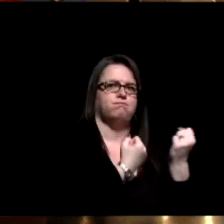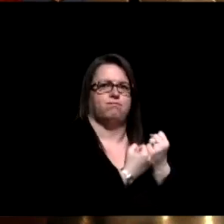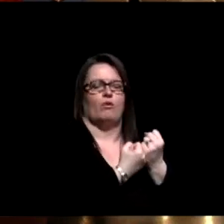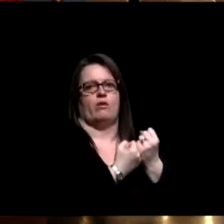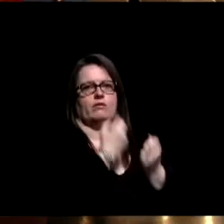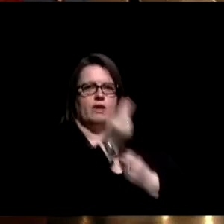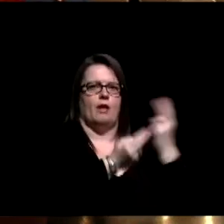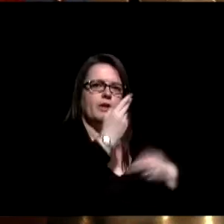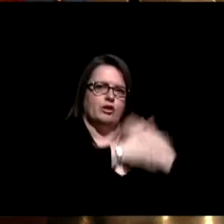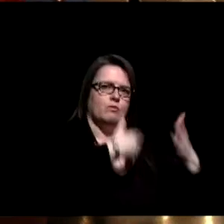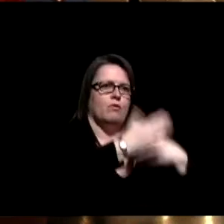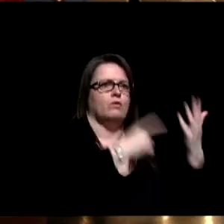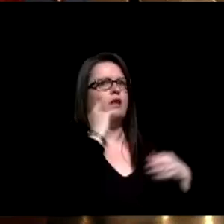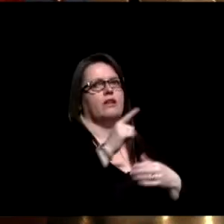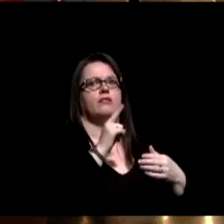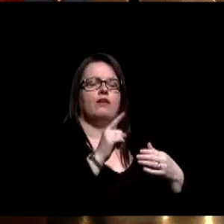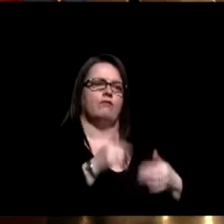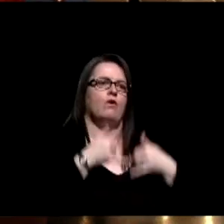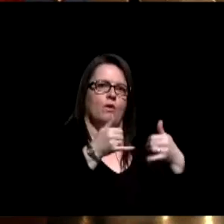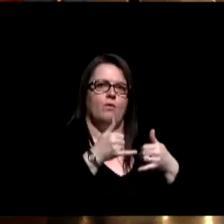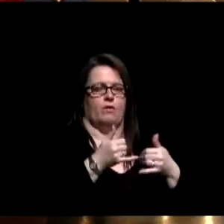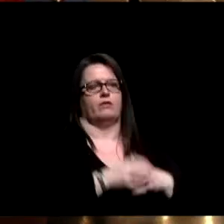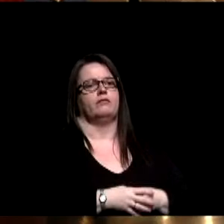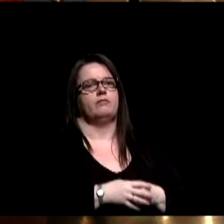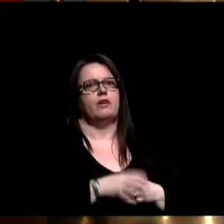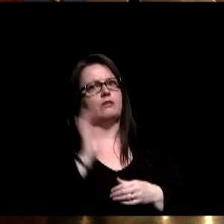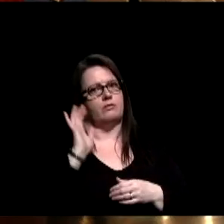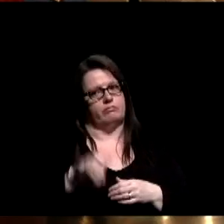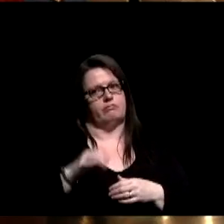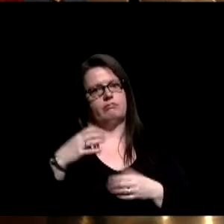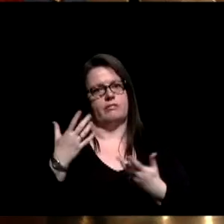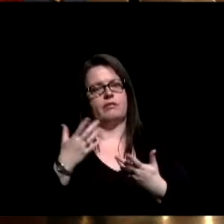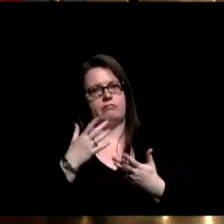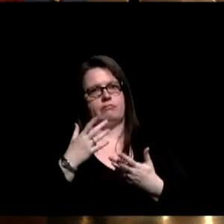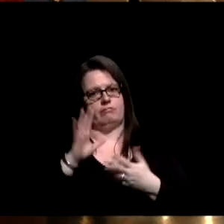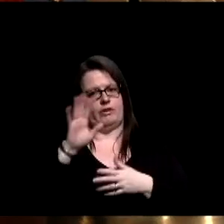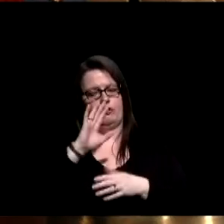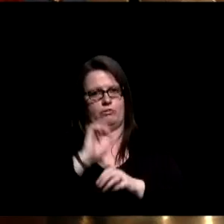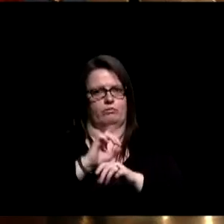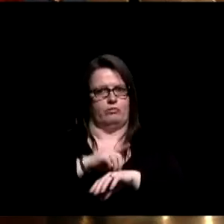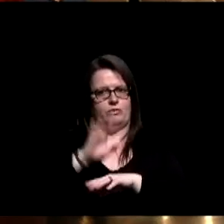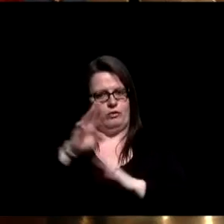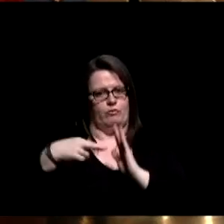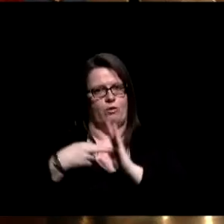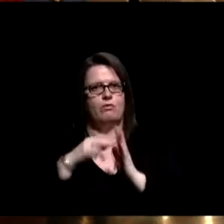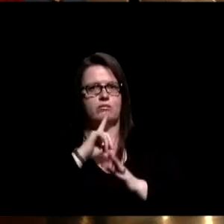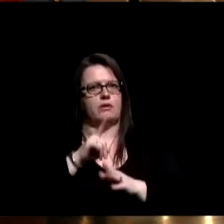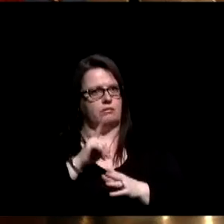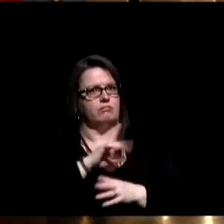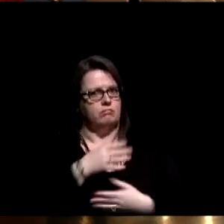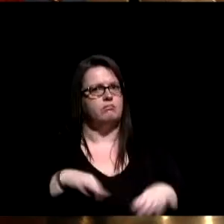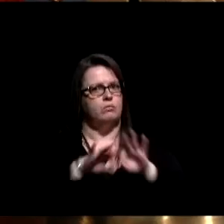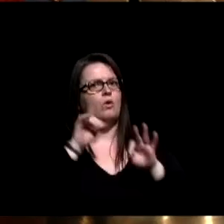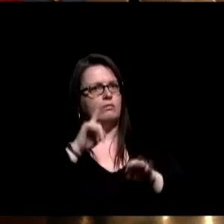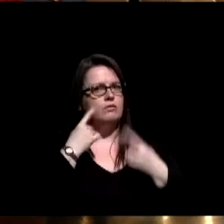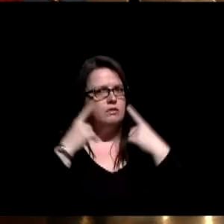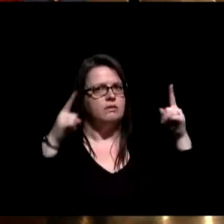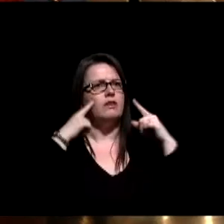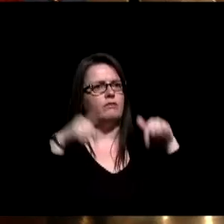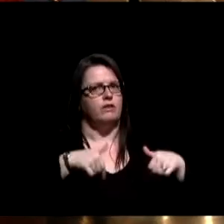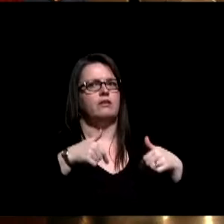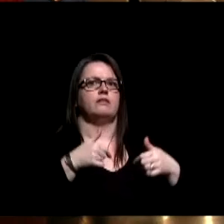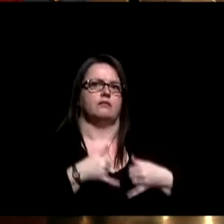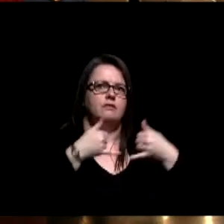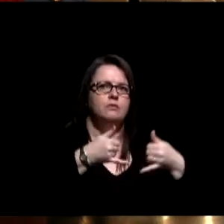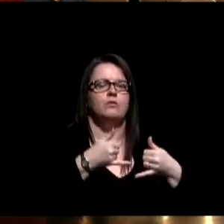process. As you've heard, their role is key to the success of the awards program each year. To those who took the time to